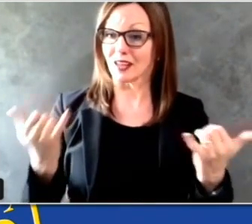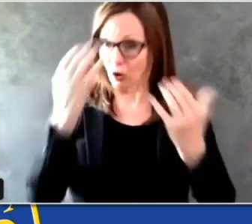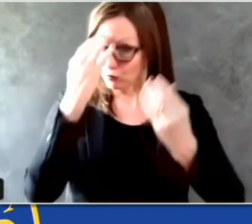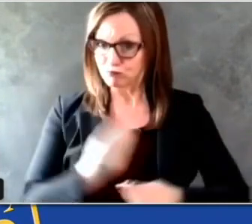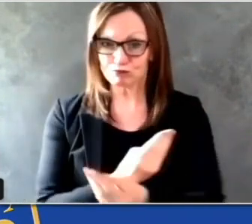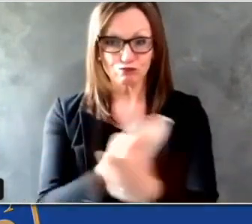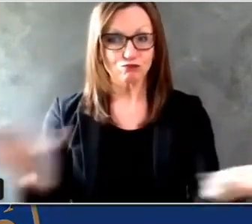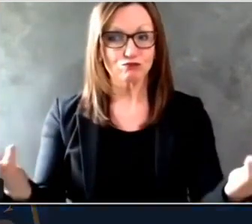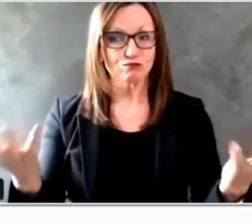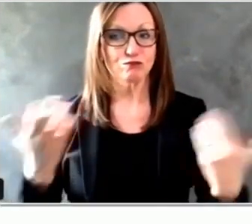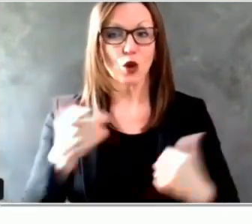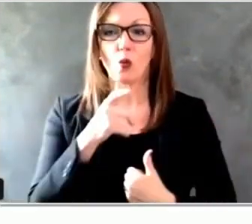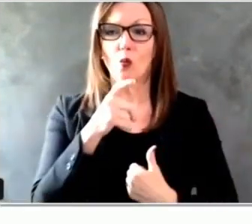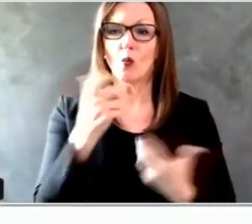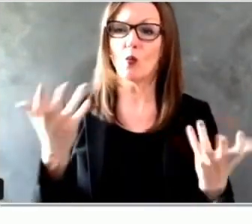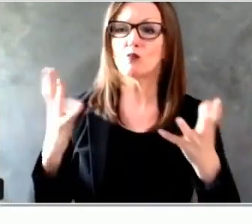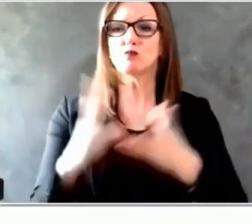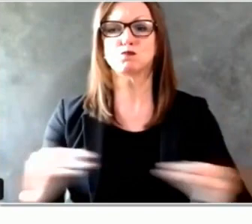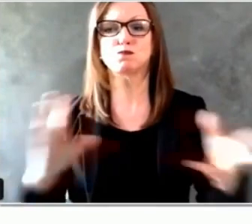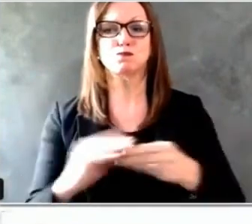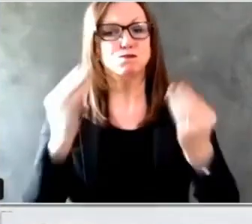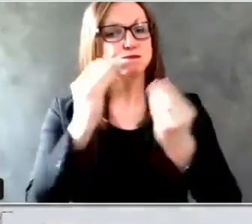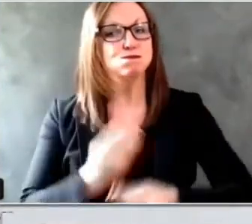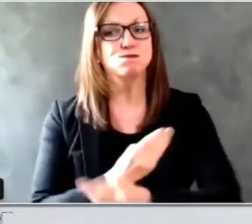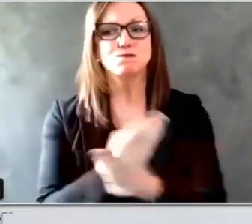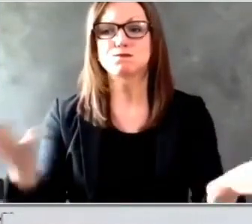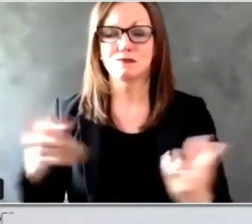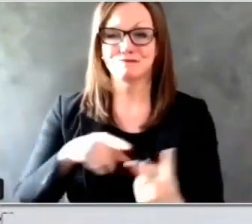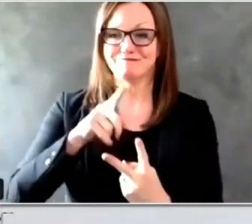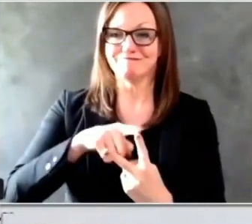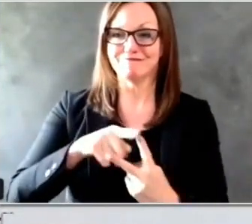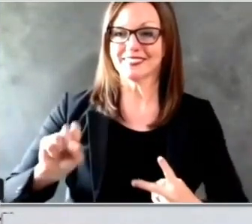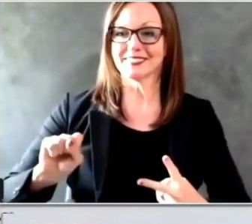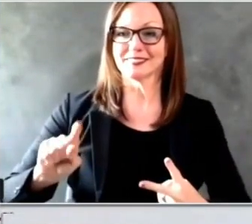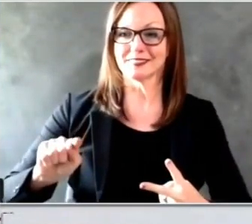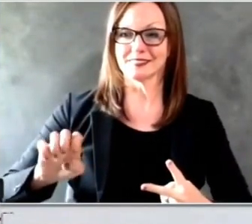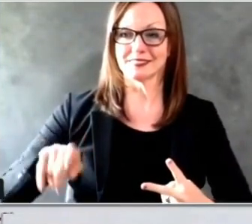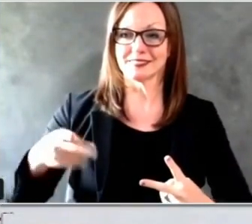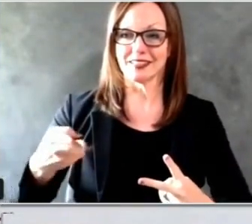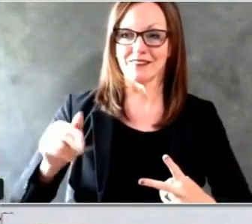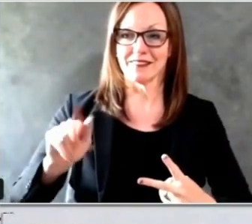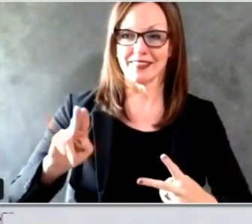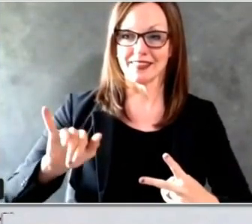Wisconsin National Guard. We'll begin the briefing with remarks from Stephanie Smiley.